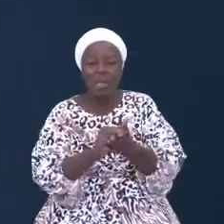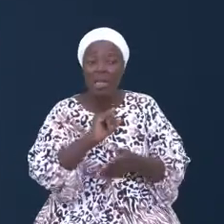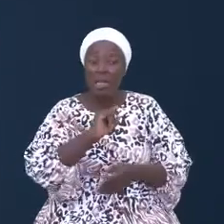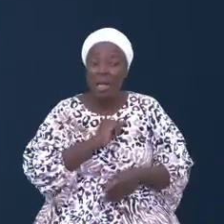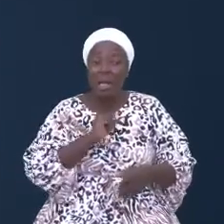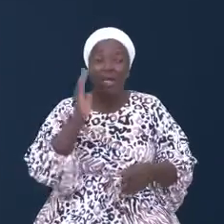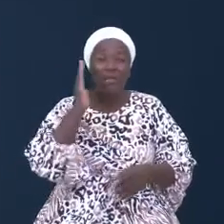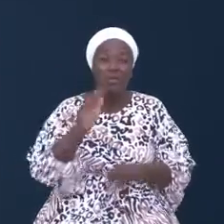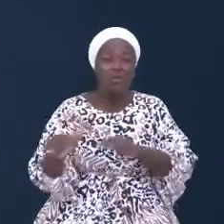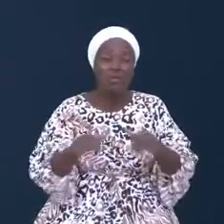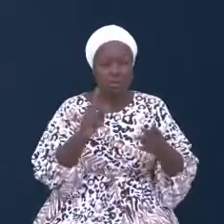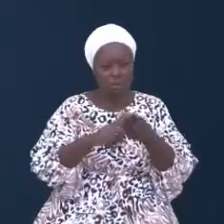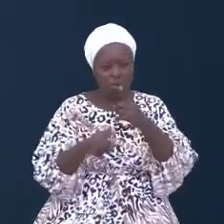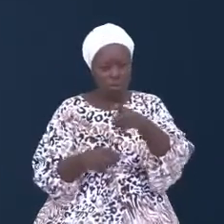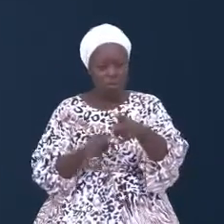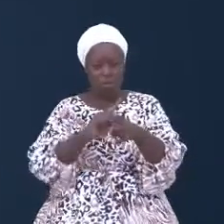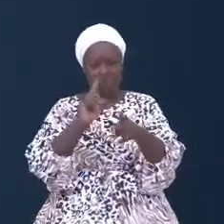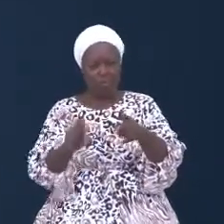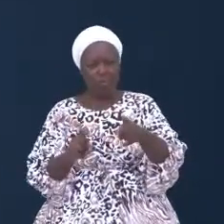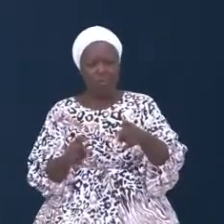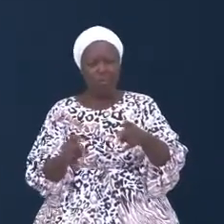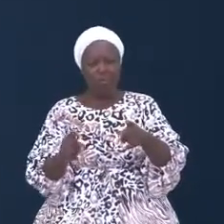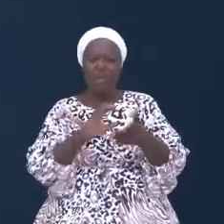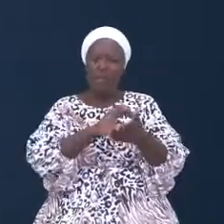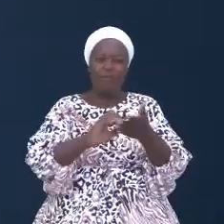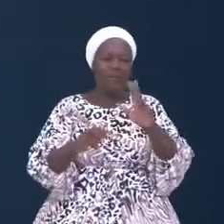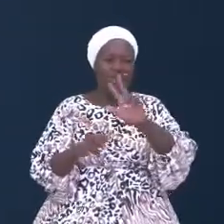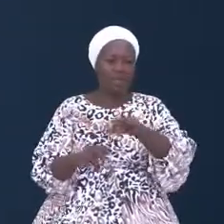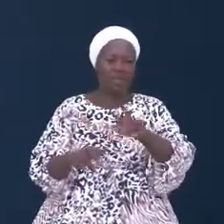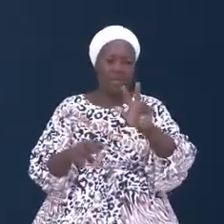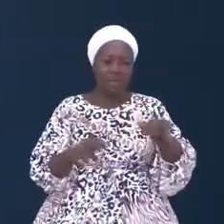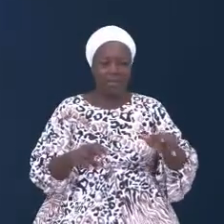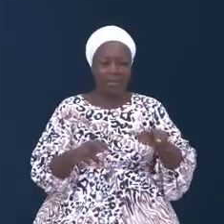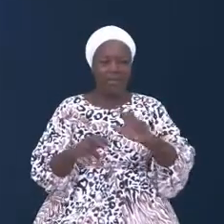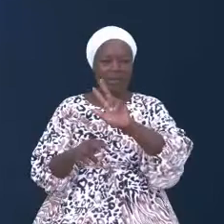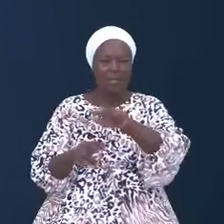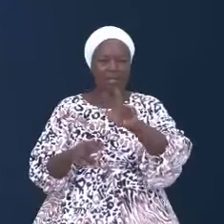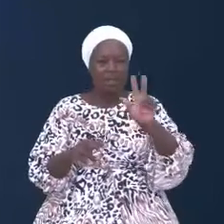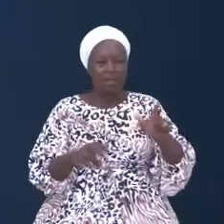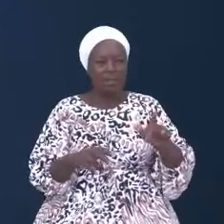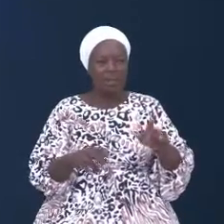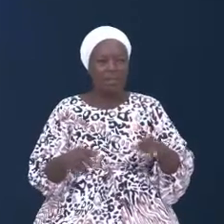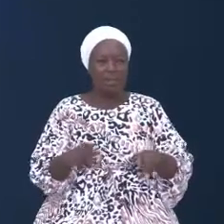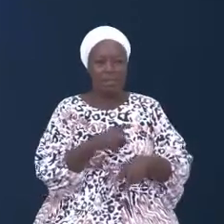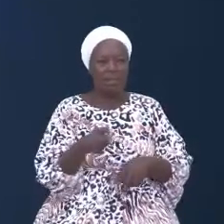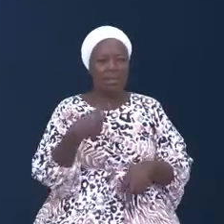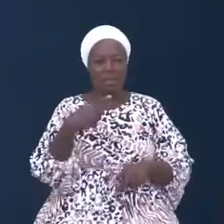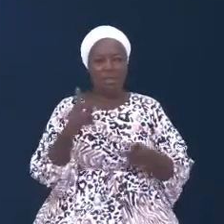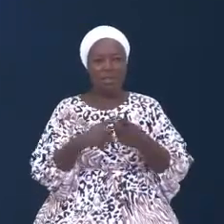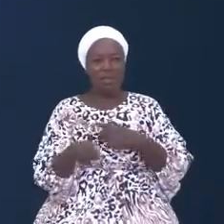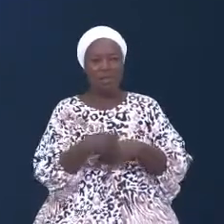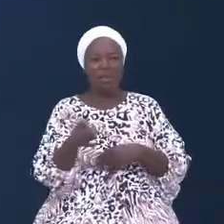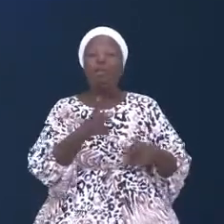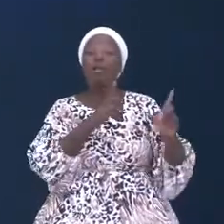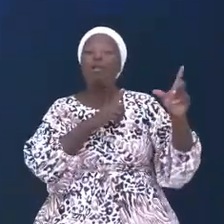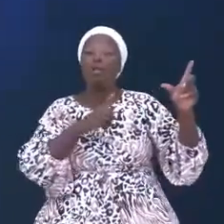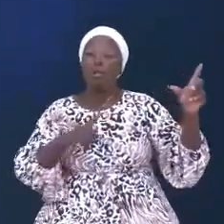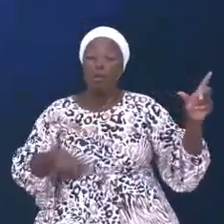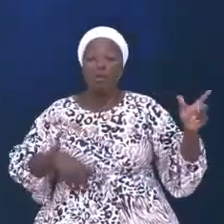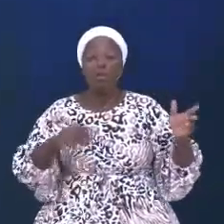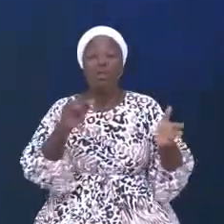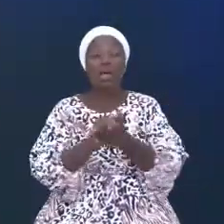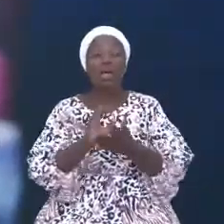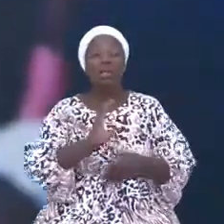do unto you? Look at verse 33. Verse 33, they say unto him, Lord, that